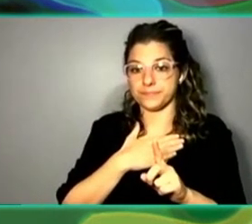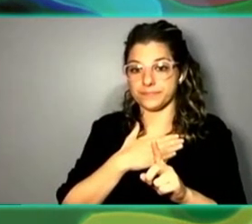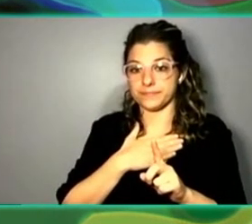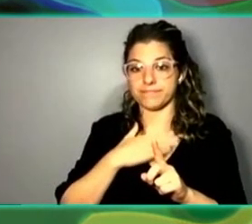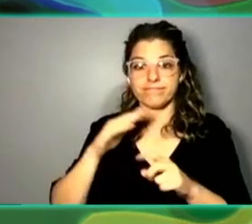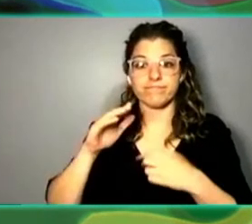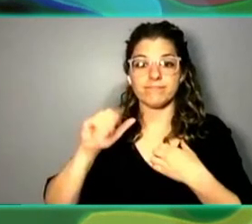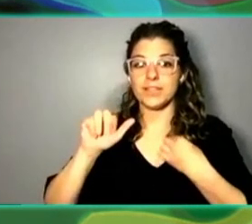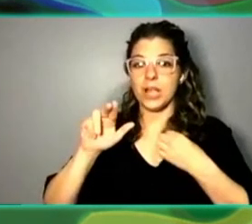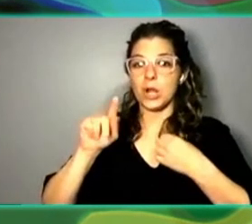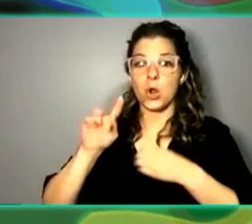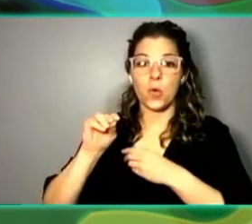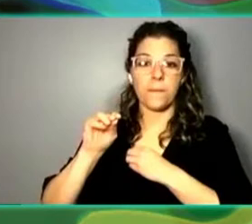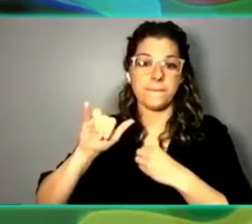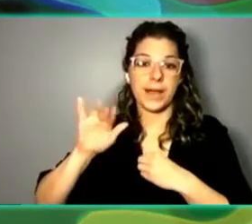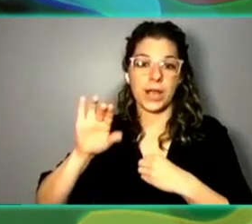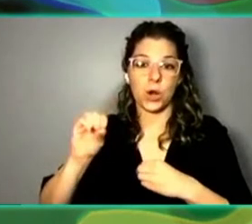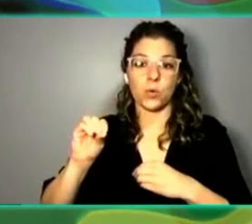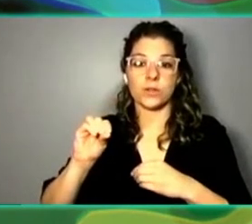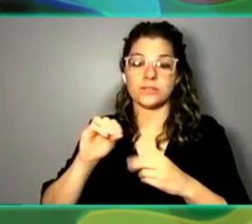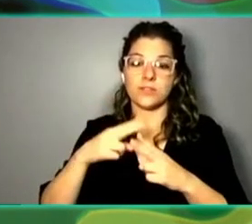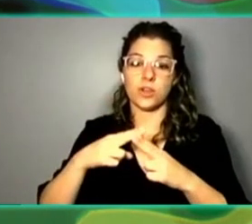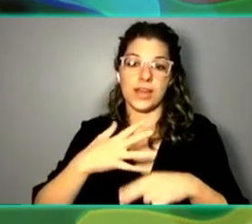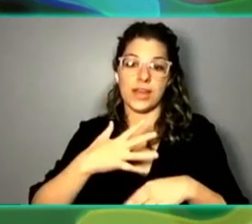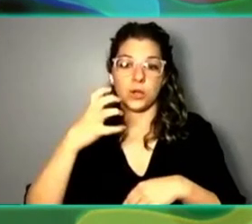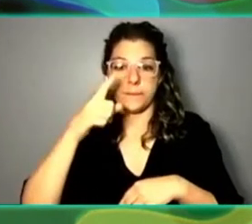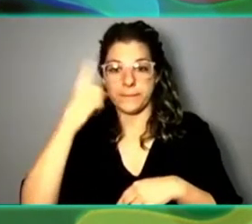autobiographical comic, The Saddest Angriest Black Girl in Town. So